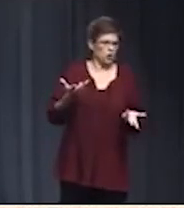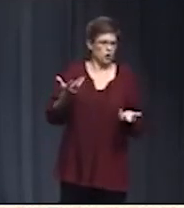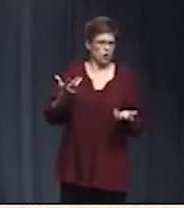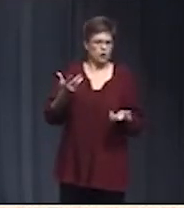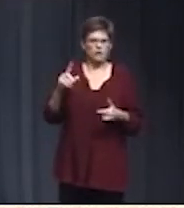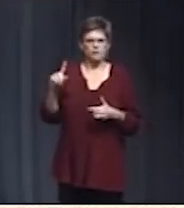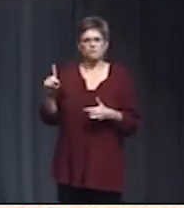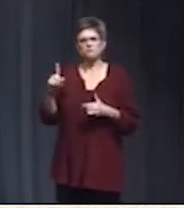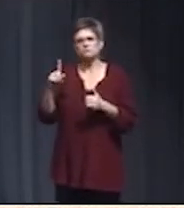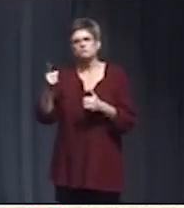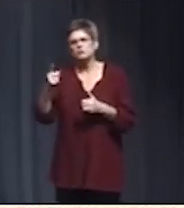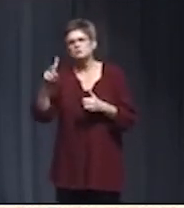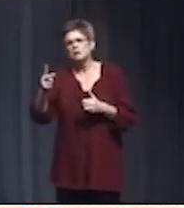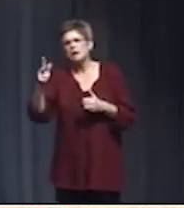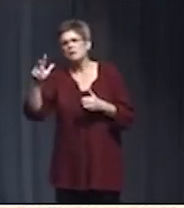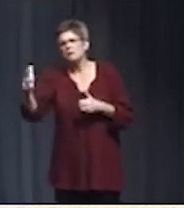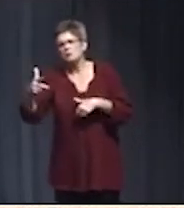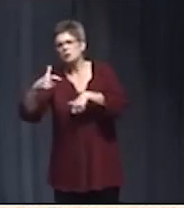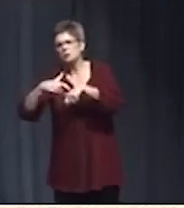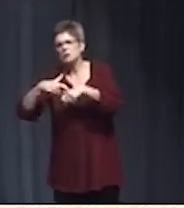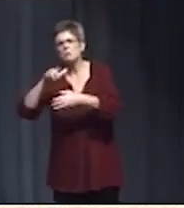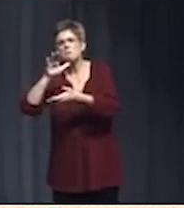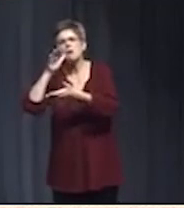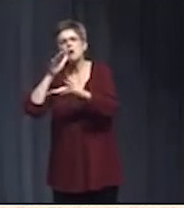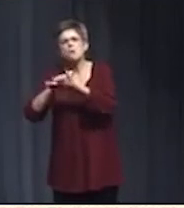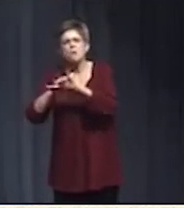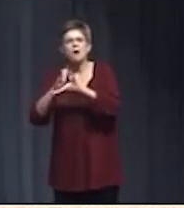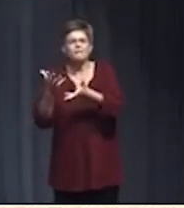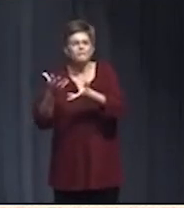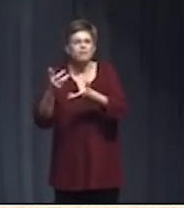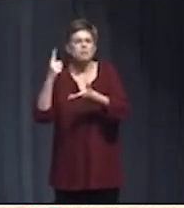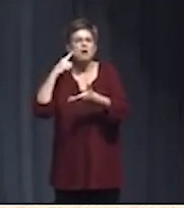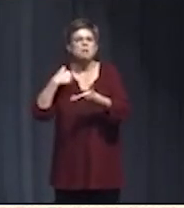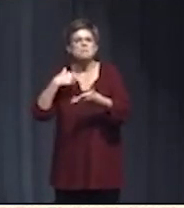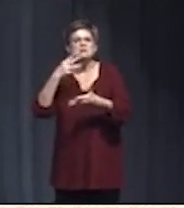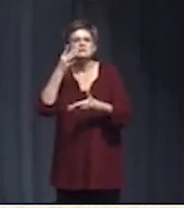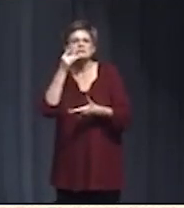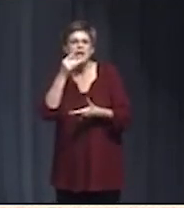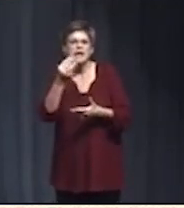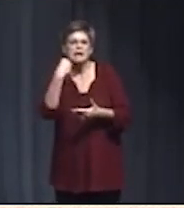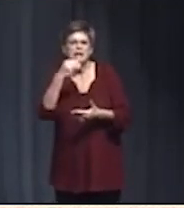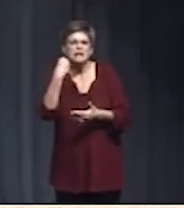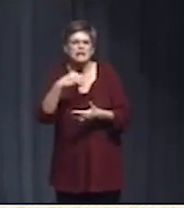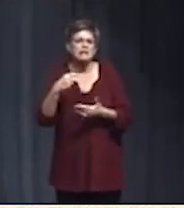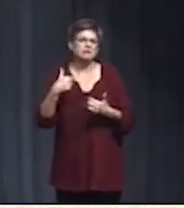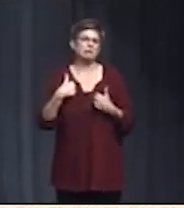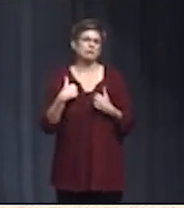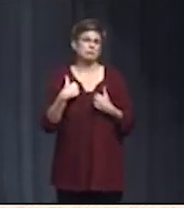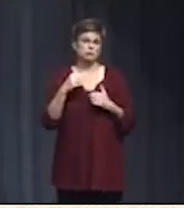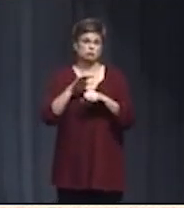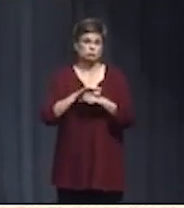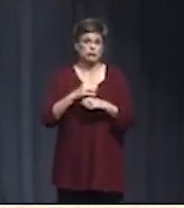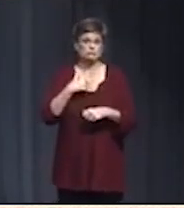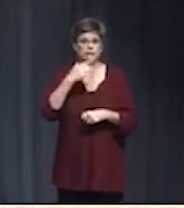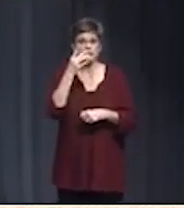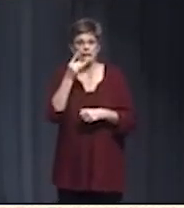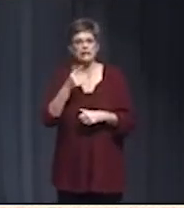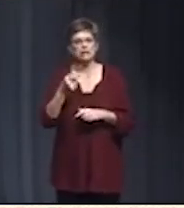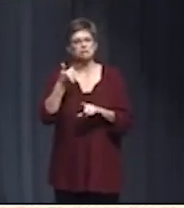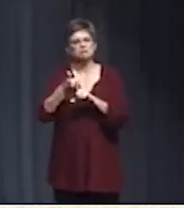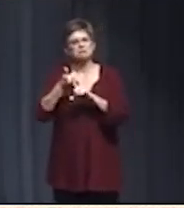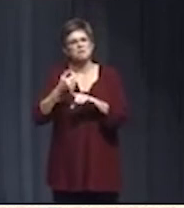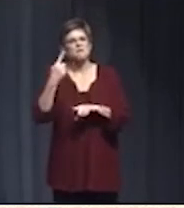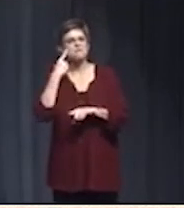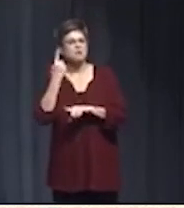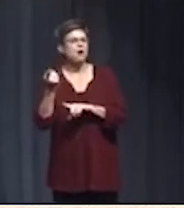going downstairs to get a snack. I happened to be a little bit of a stress eater, so she was assuming that I was, with the stress, I was going to go, and she'd roll over and go